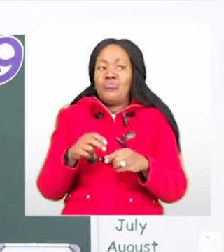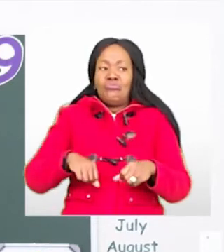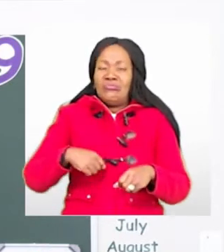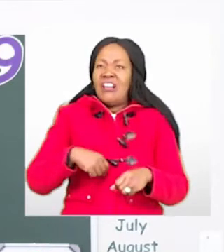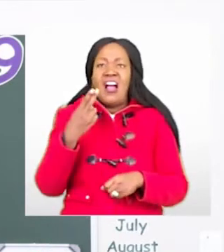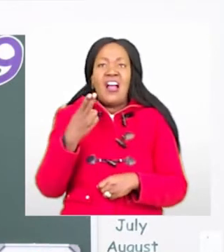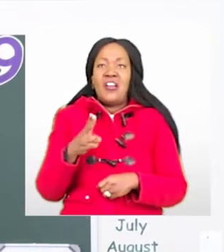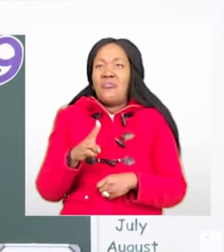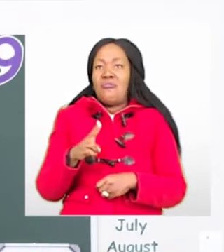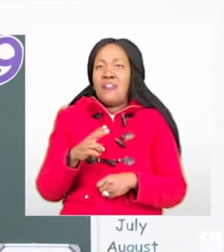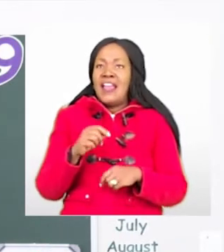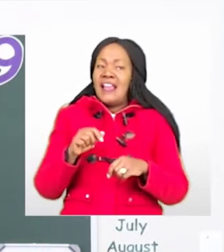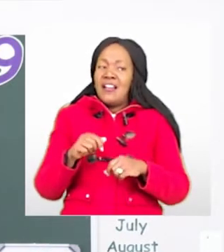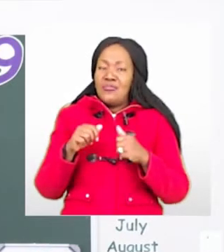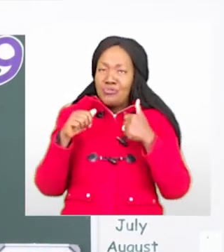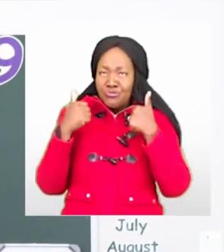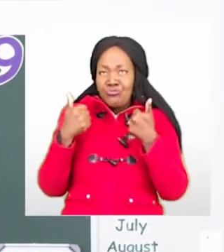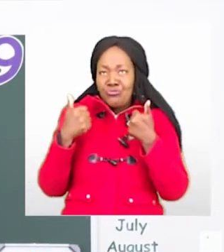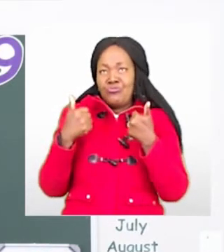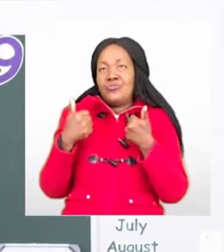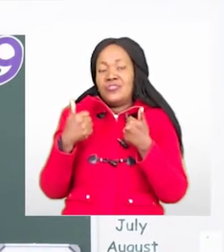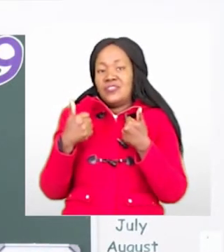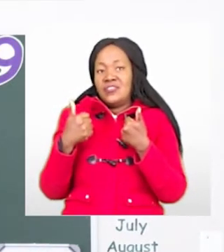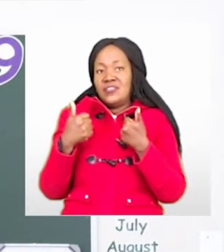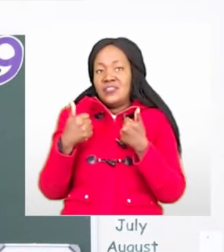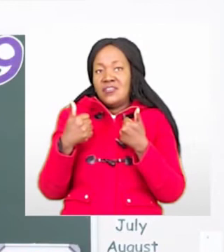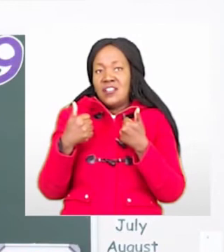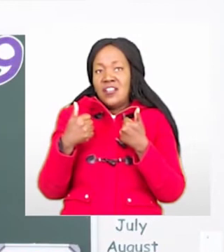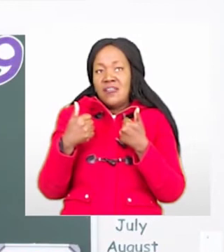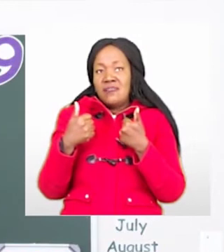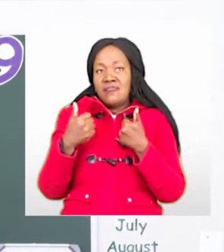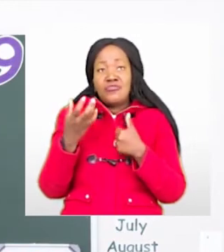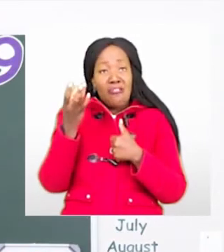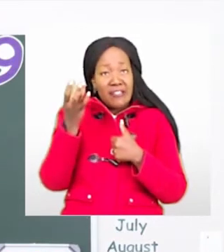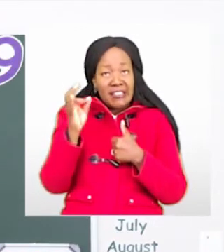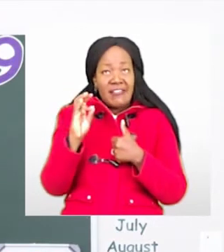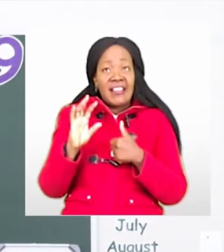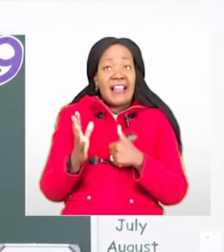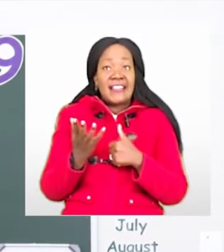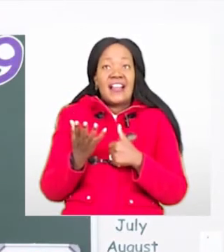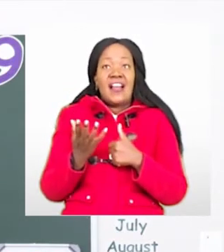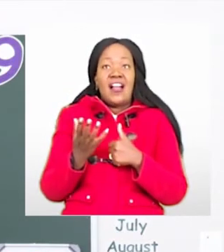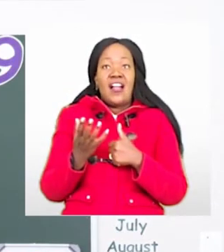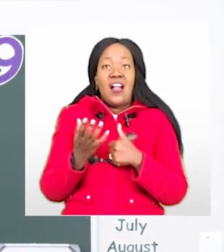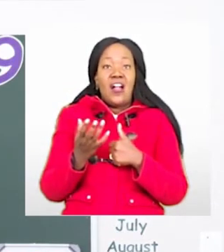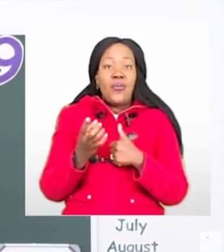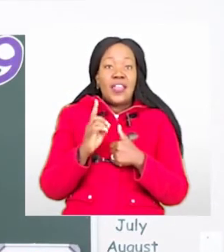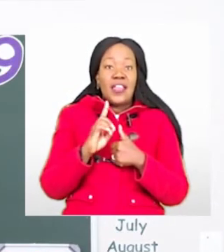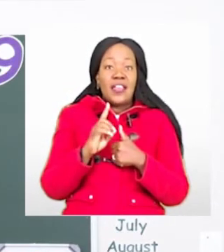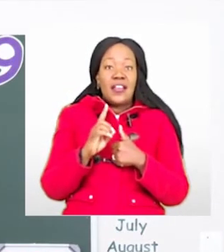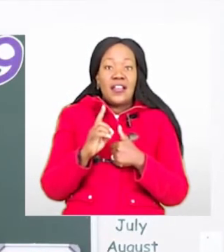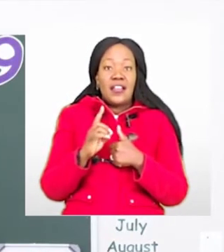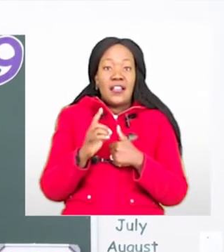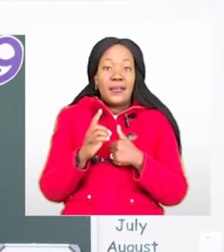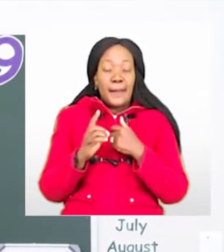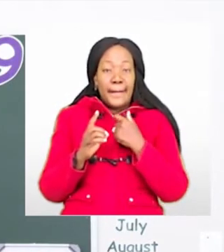1 apple, and that will be good for your health. So 7, that's how we count up to number